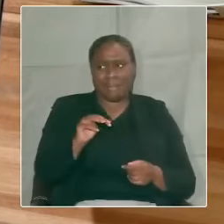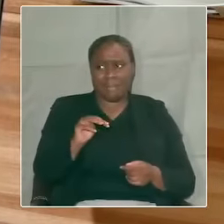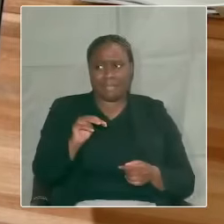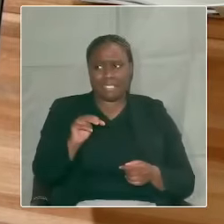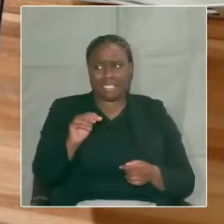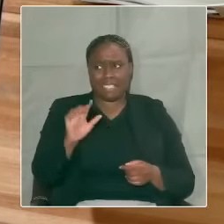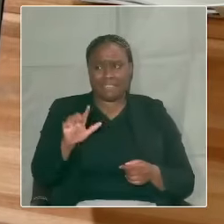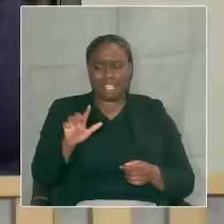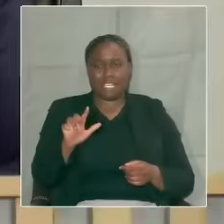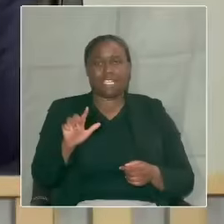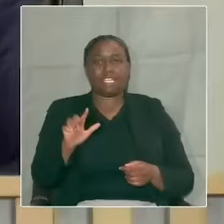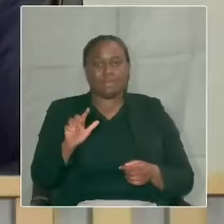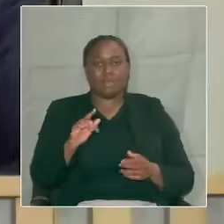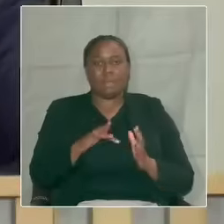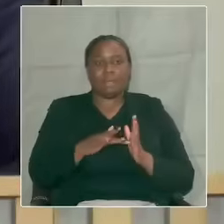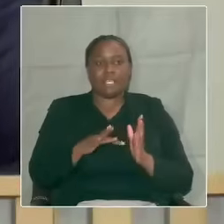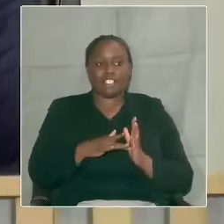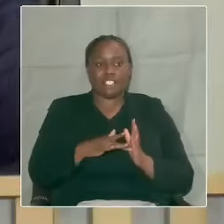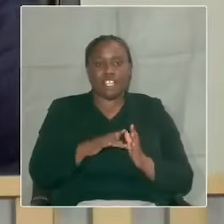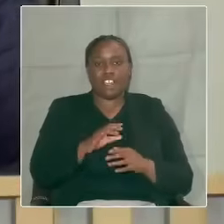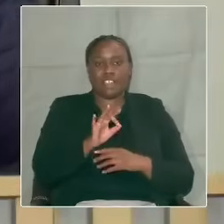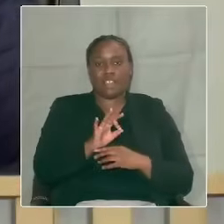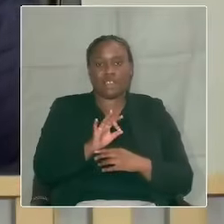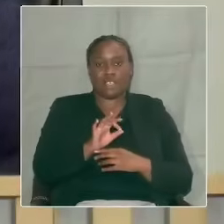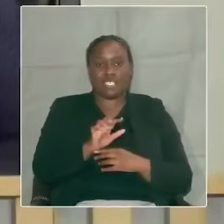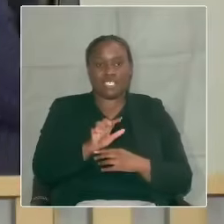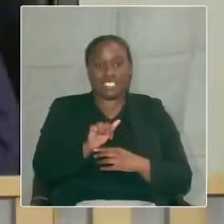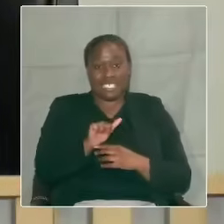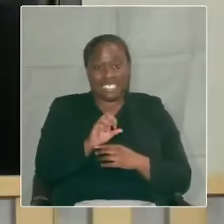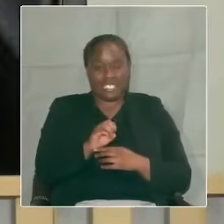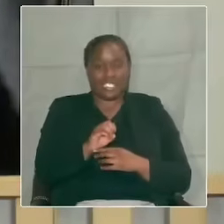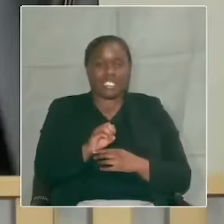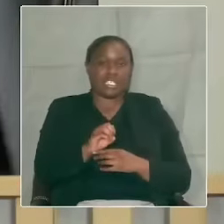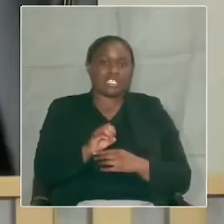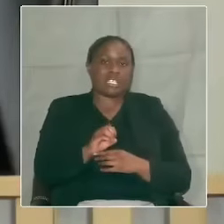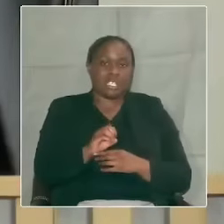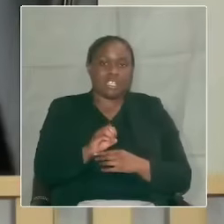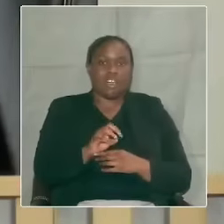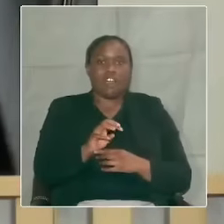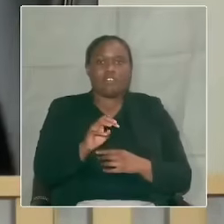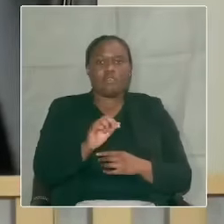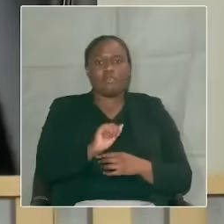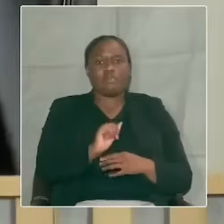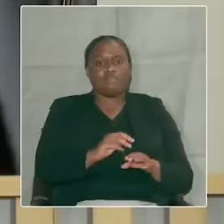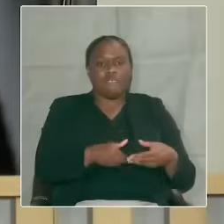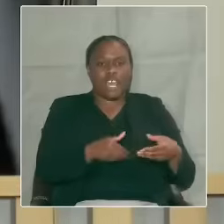page 360 of Masemola 2.